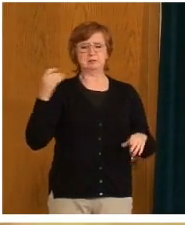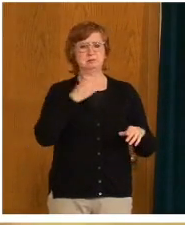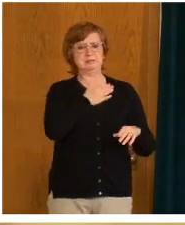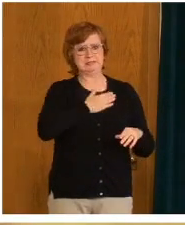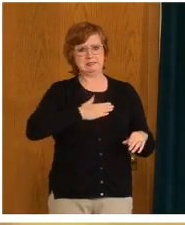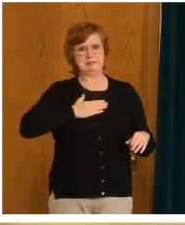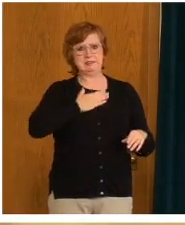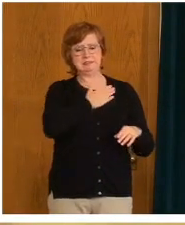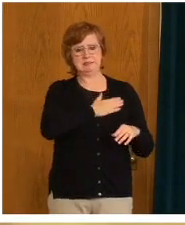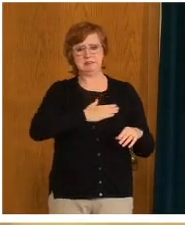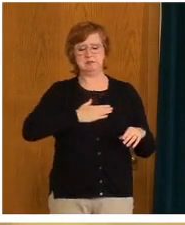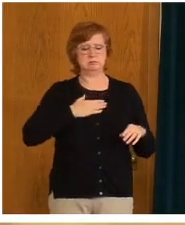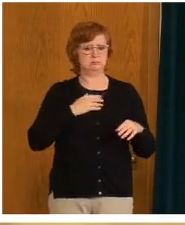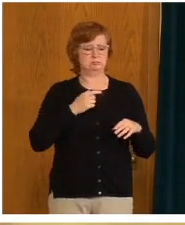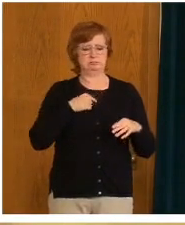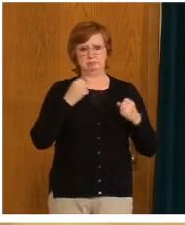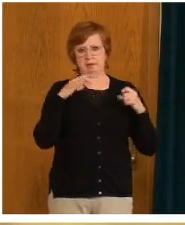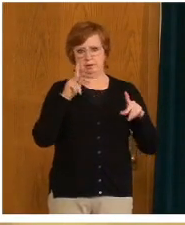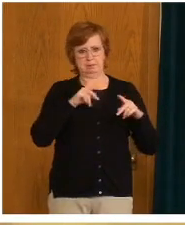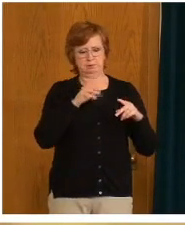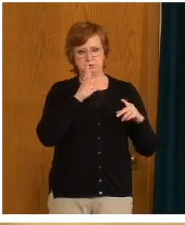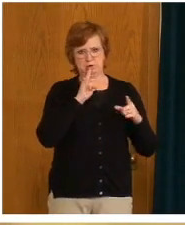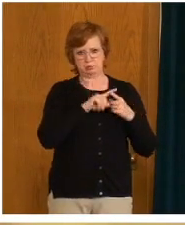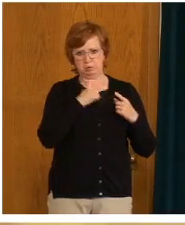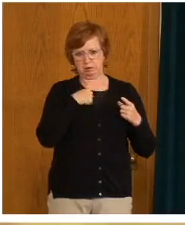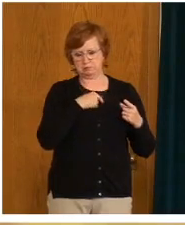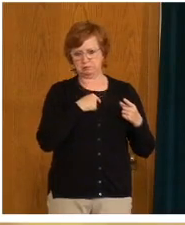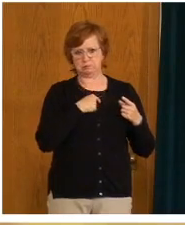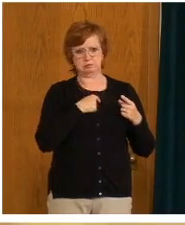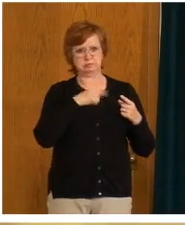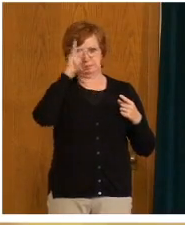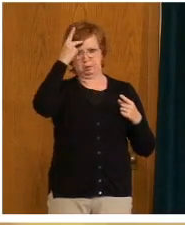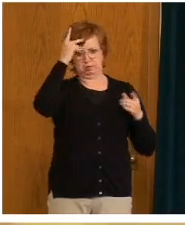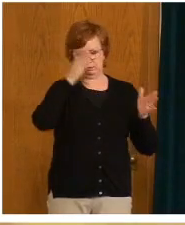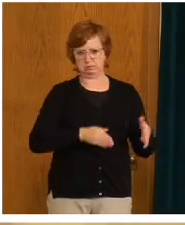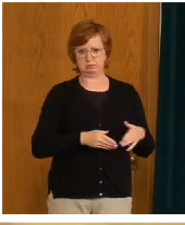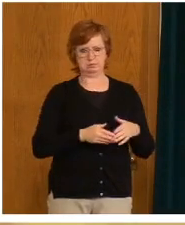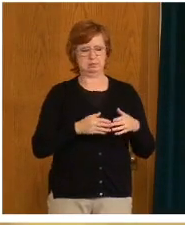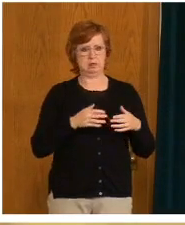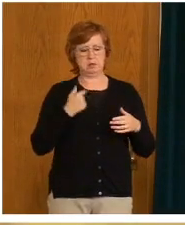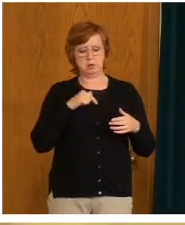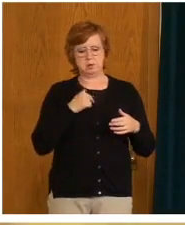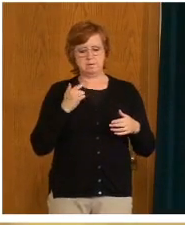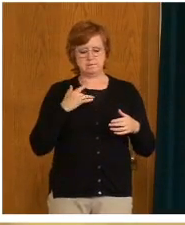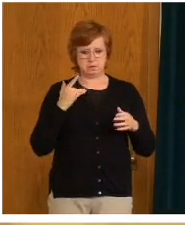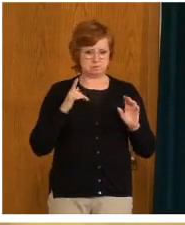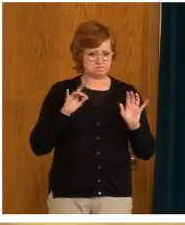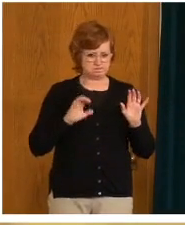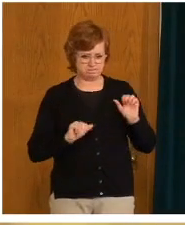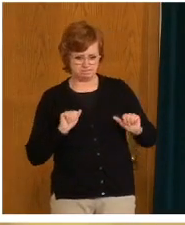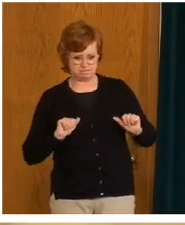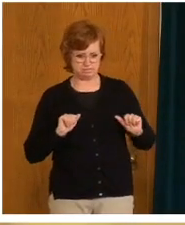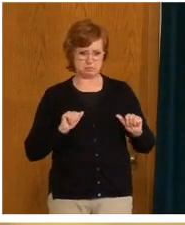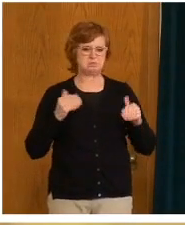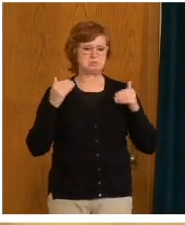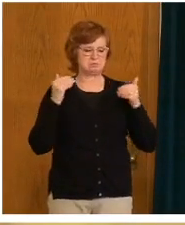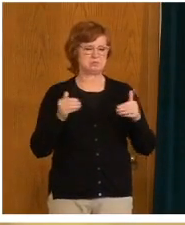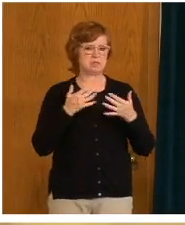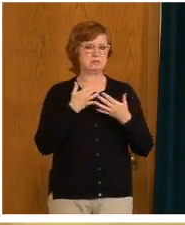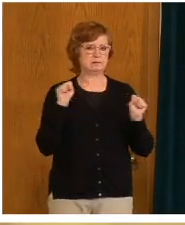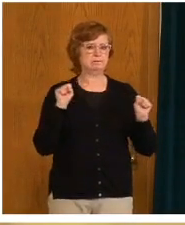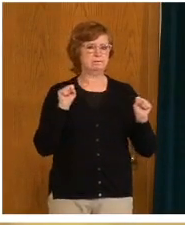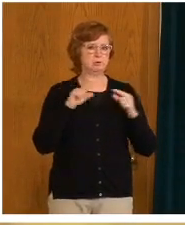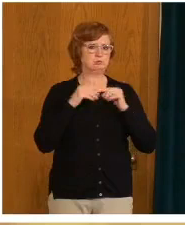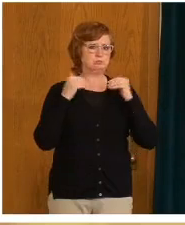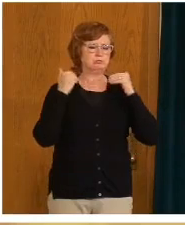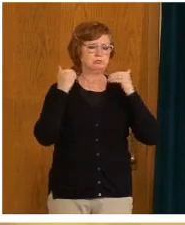as multiple, I'm sure, public health officials have had as well. We felt it was safe to move with respect to this at this